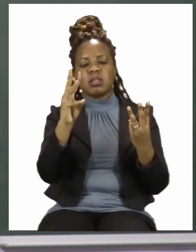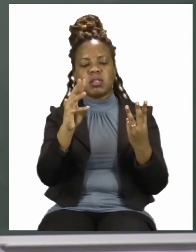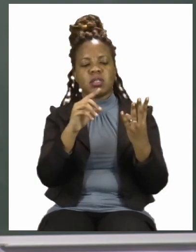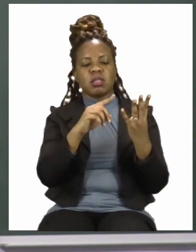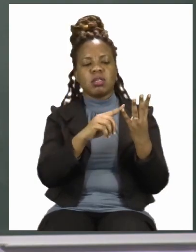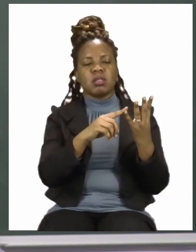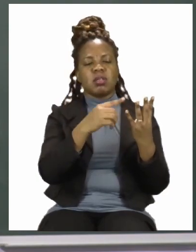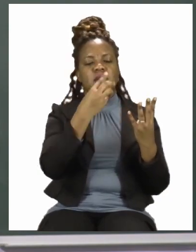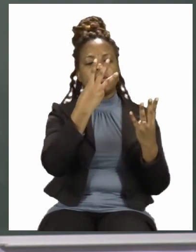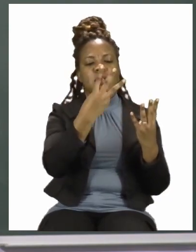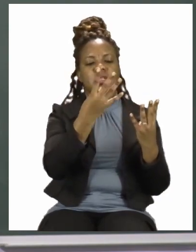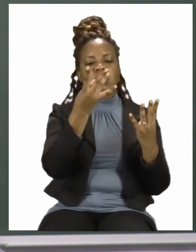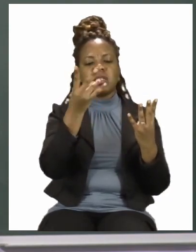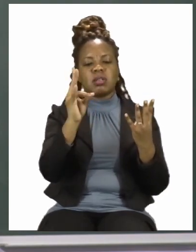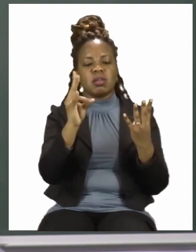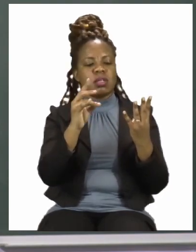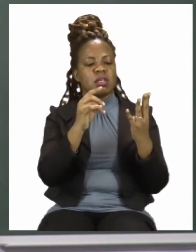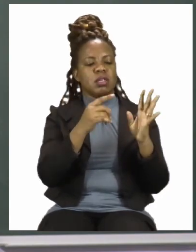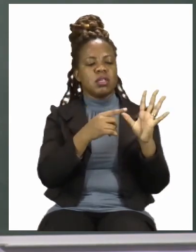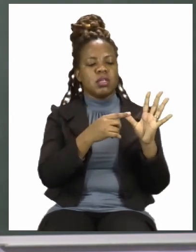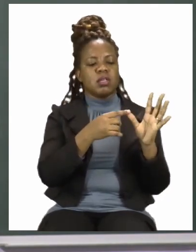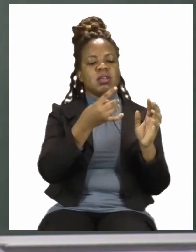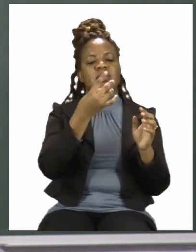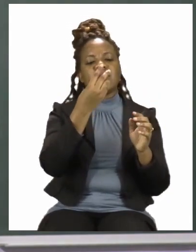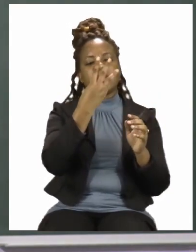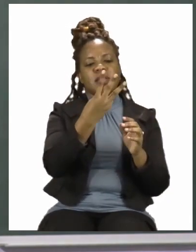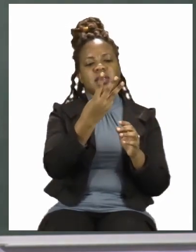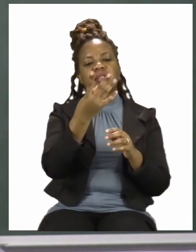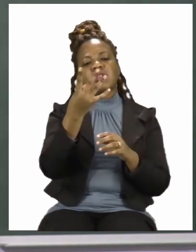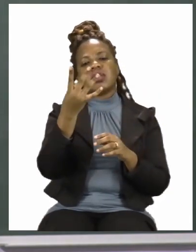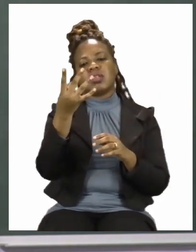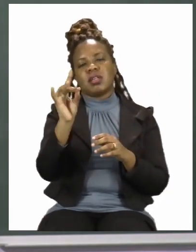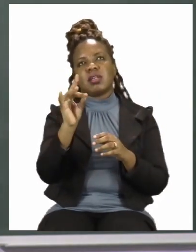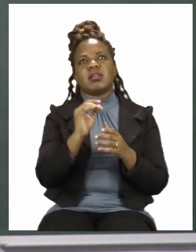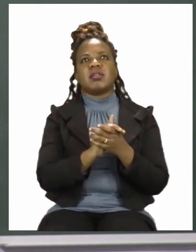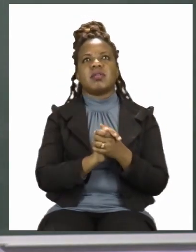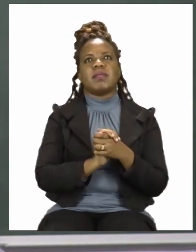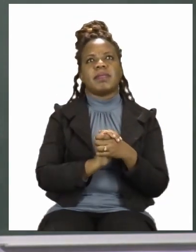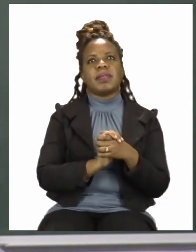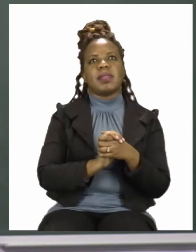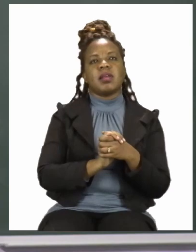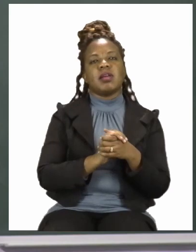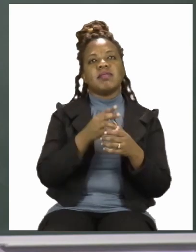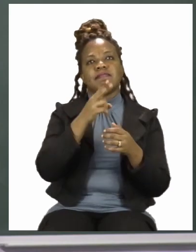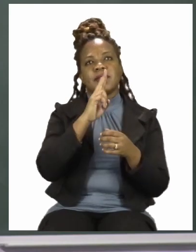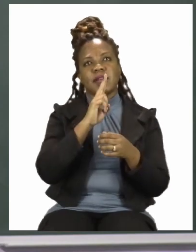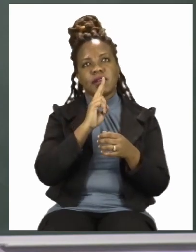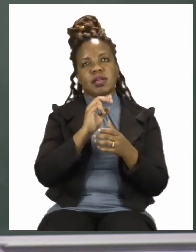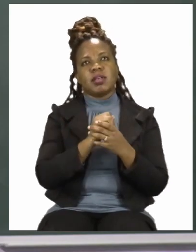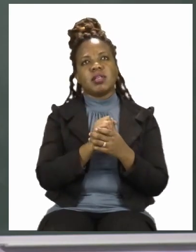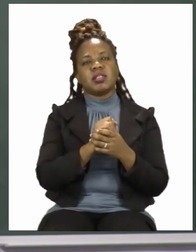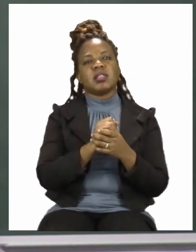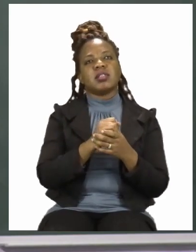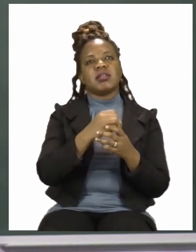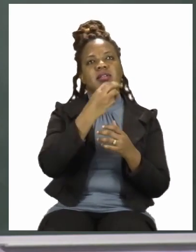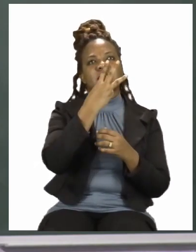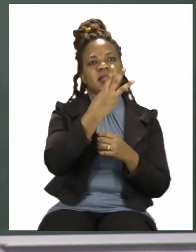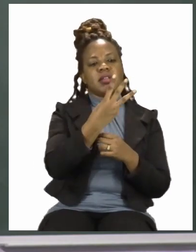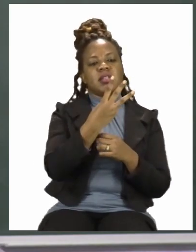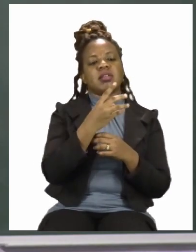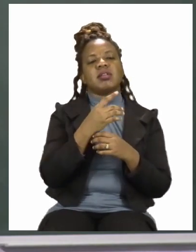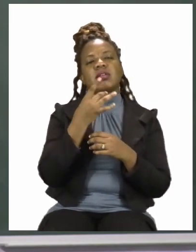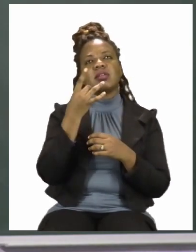37, 38. So our answer is 38. Now the sum is